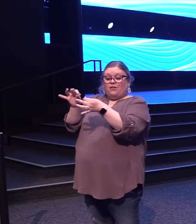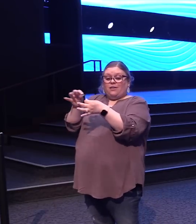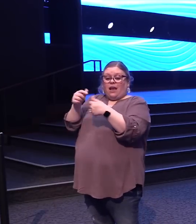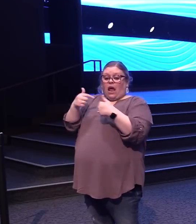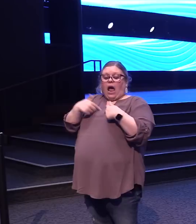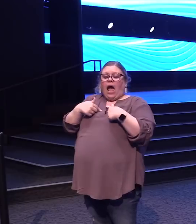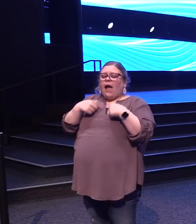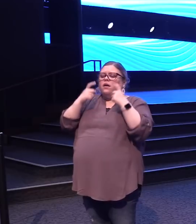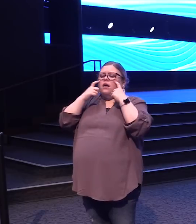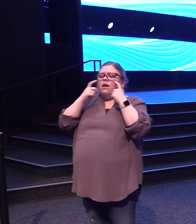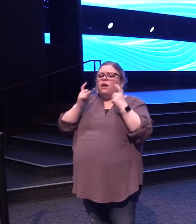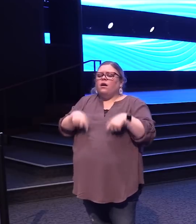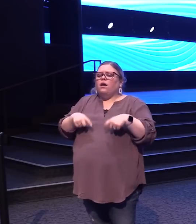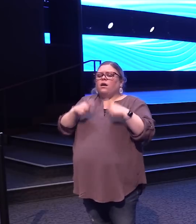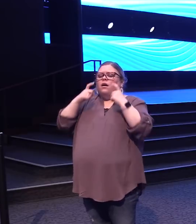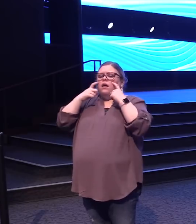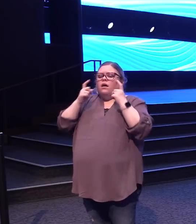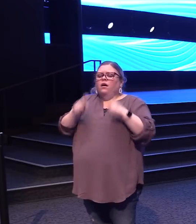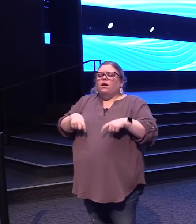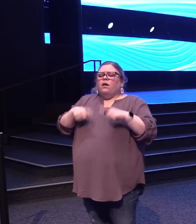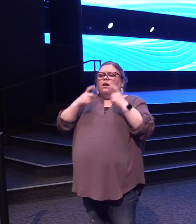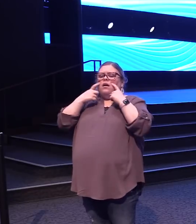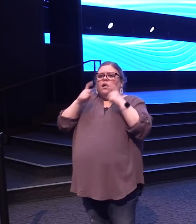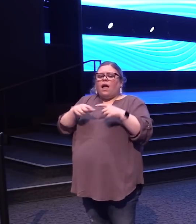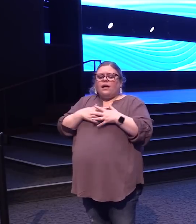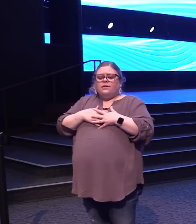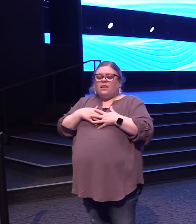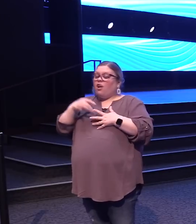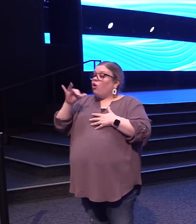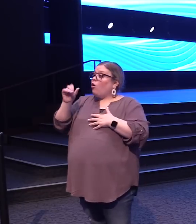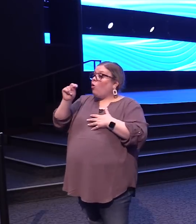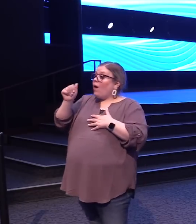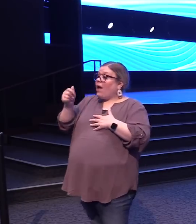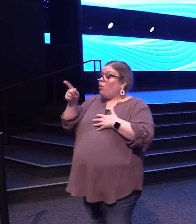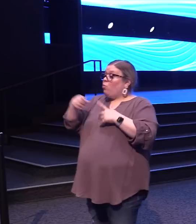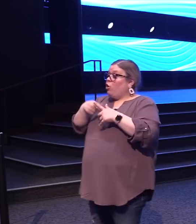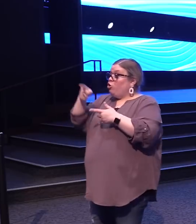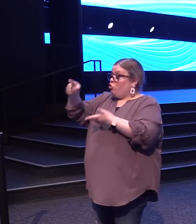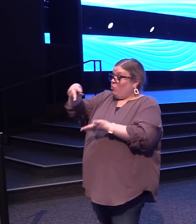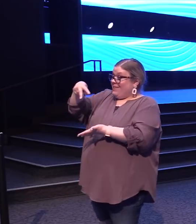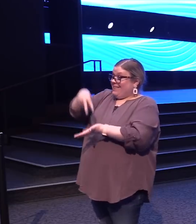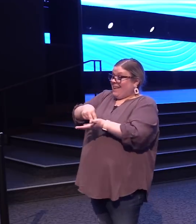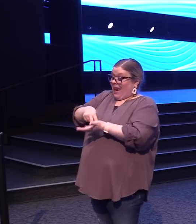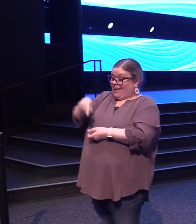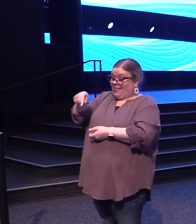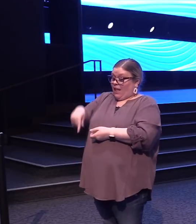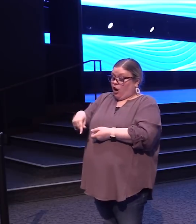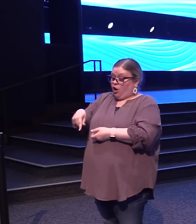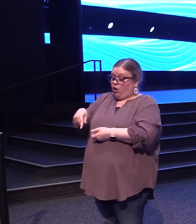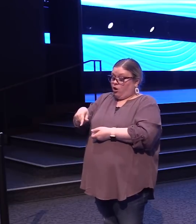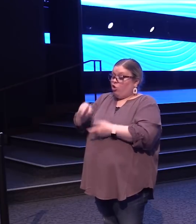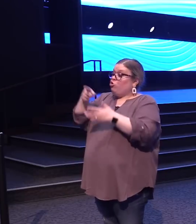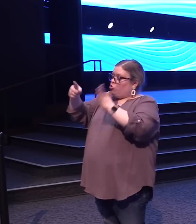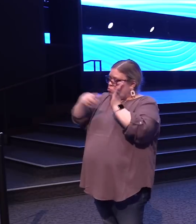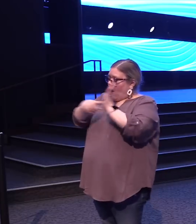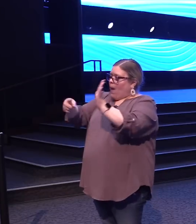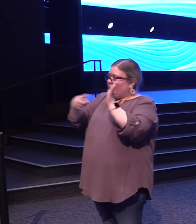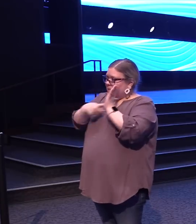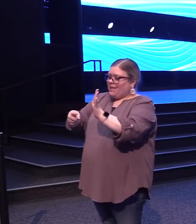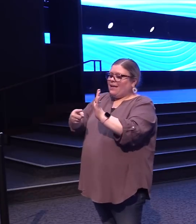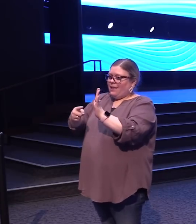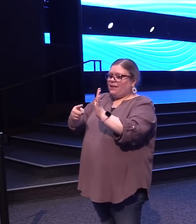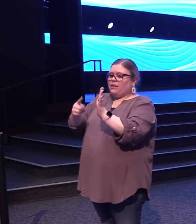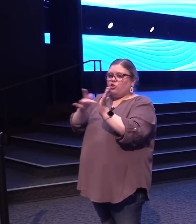I just had tears running down my face. And I said, Johanna, when you were standing there, you represented